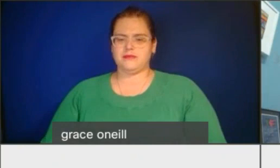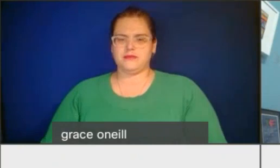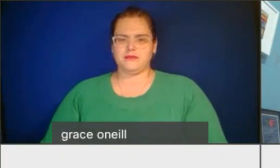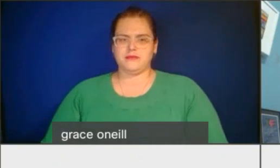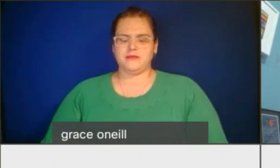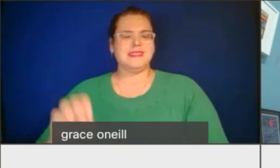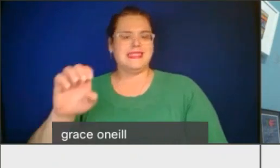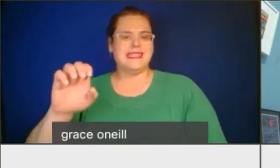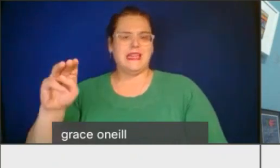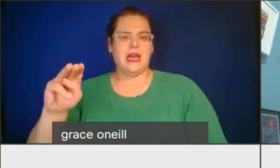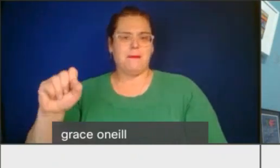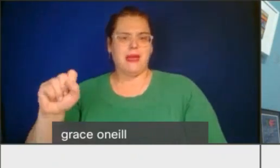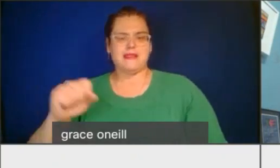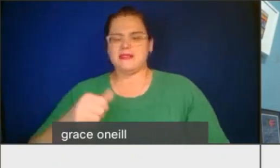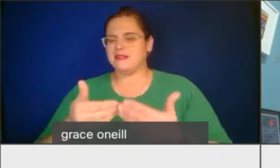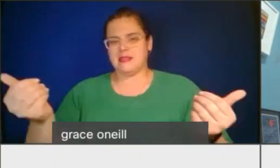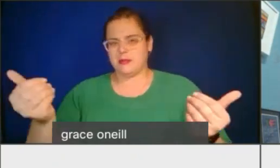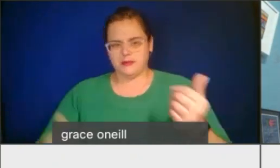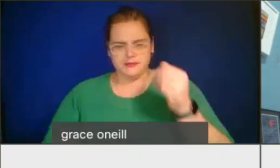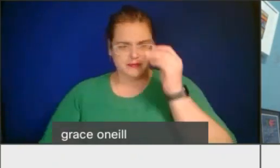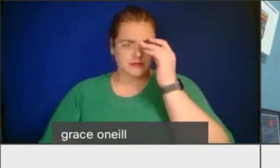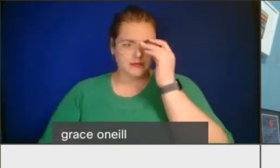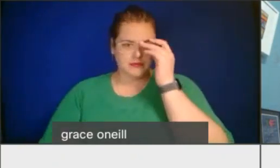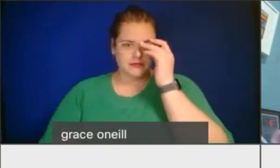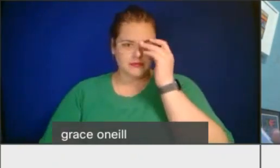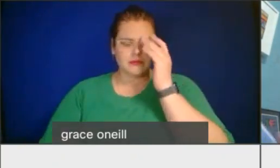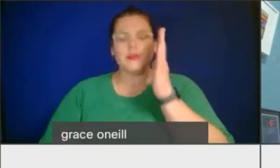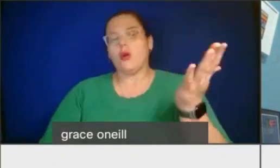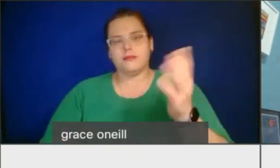EMS. Oh, nope, that's true.